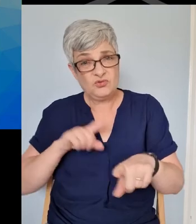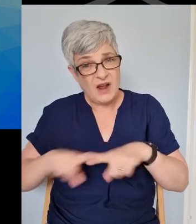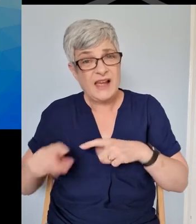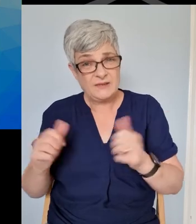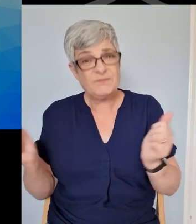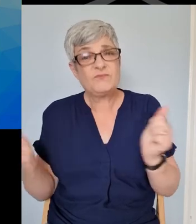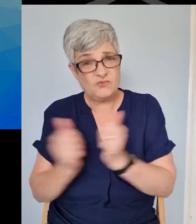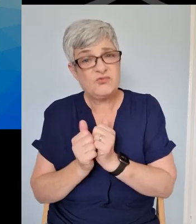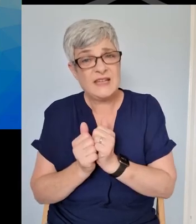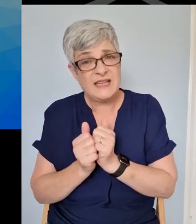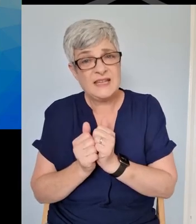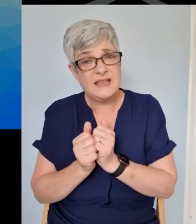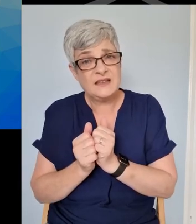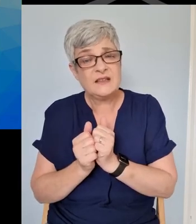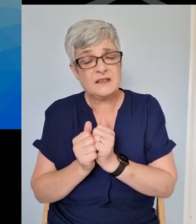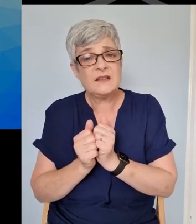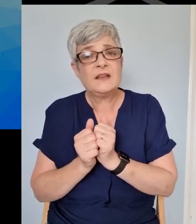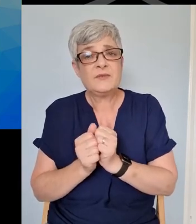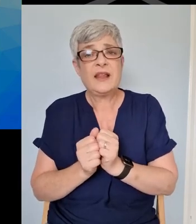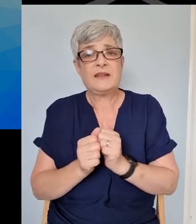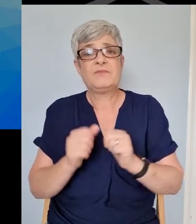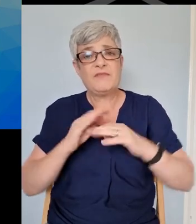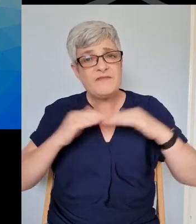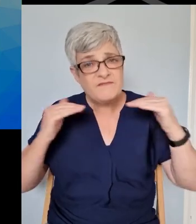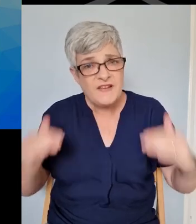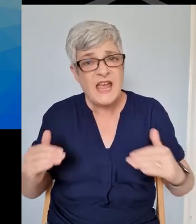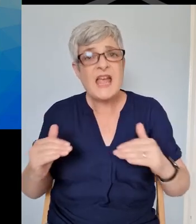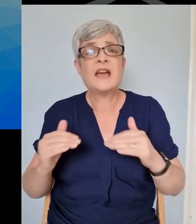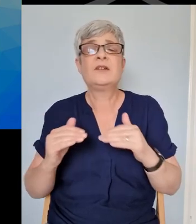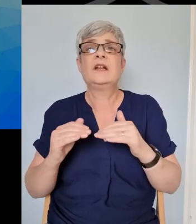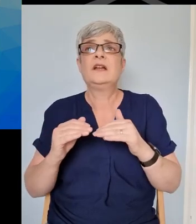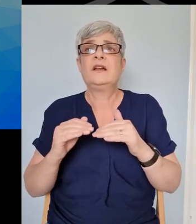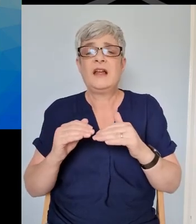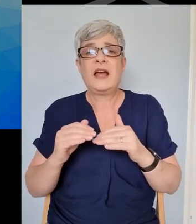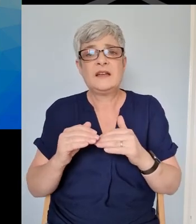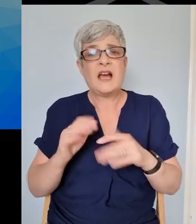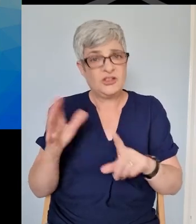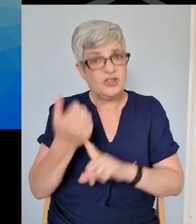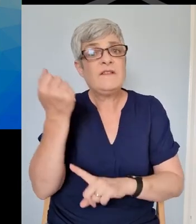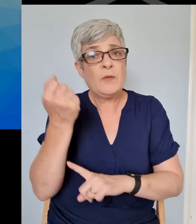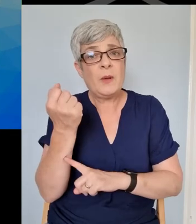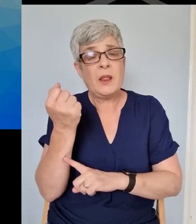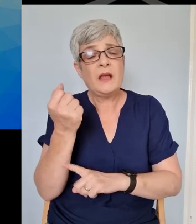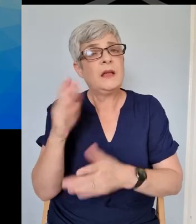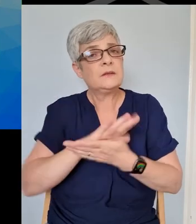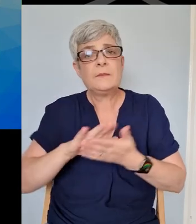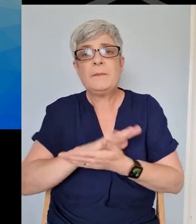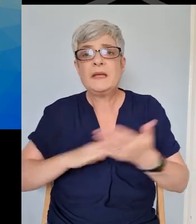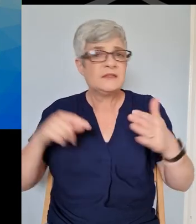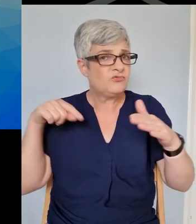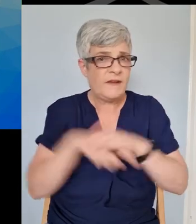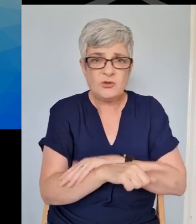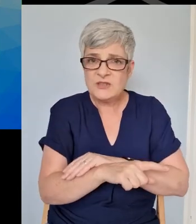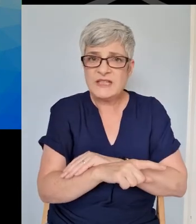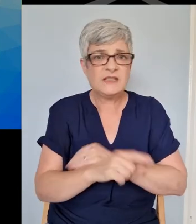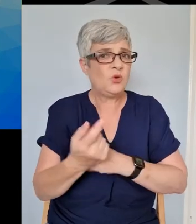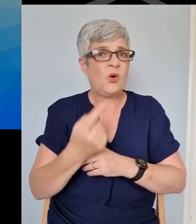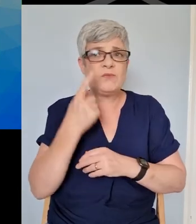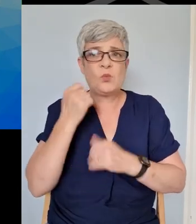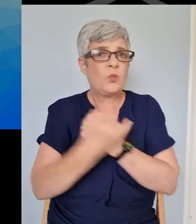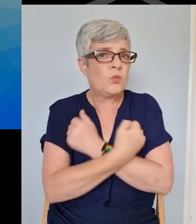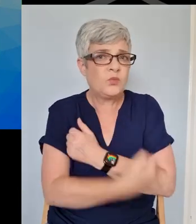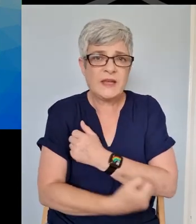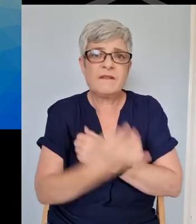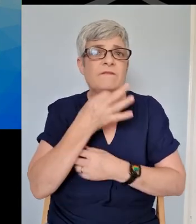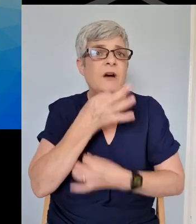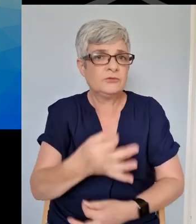fair and achievable, and that does not lead refugees and migrants into danger and exploitation. We